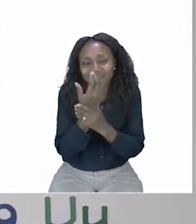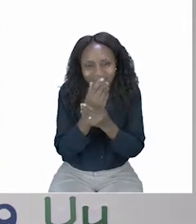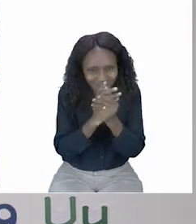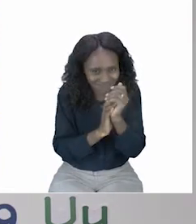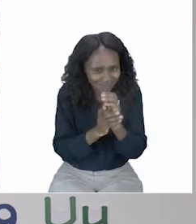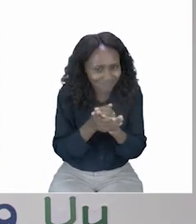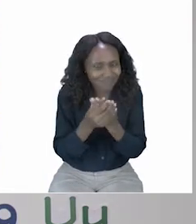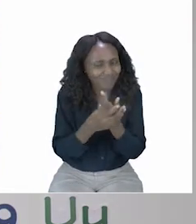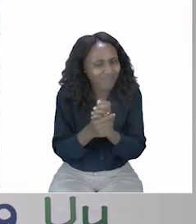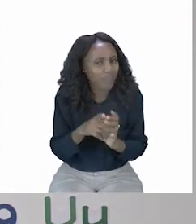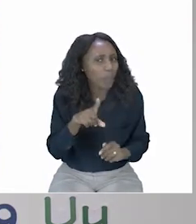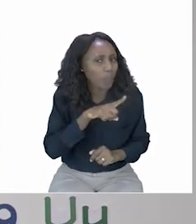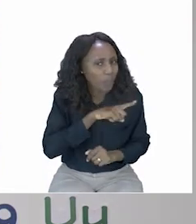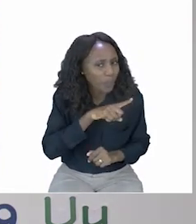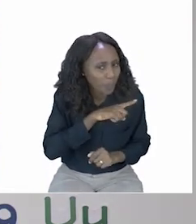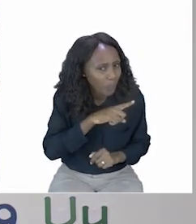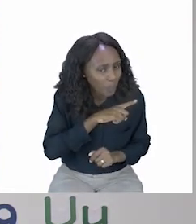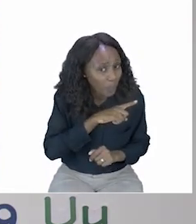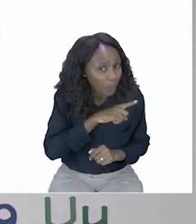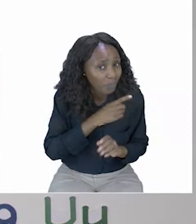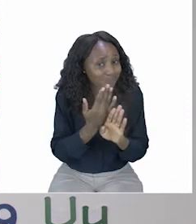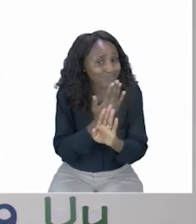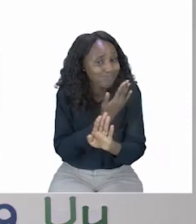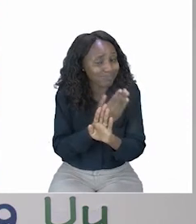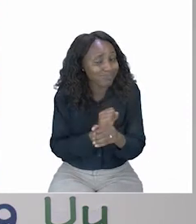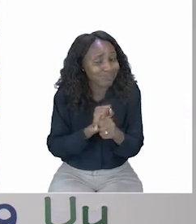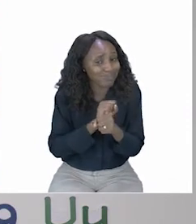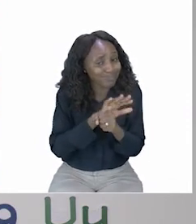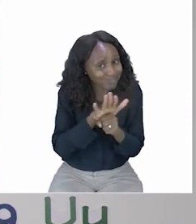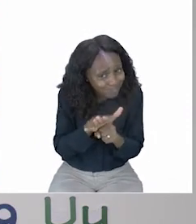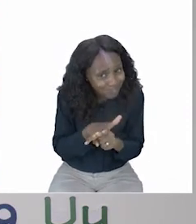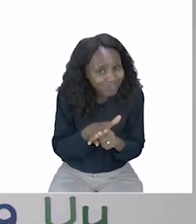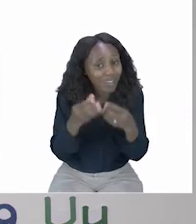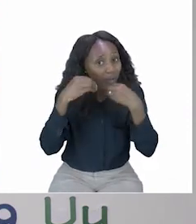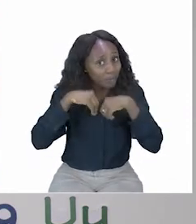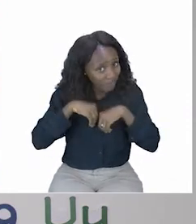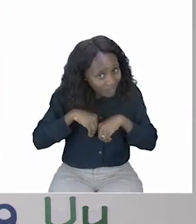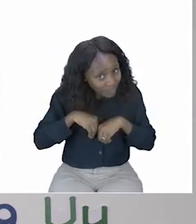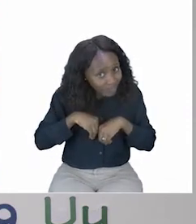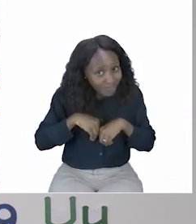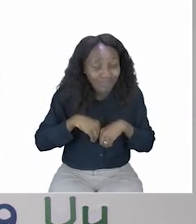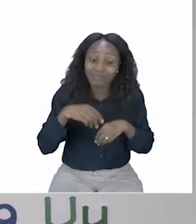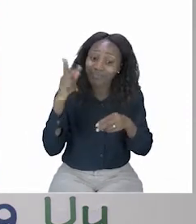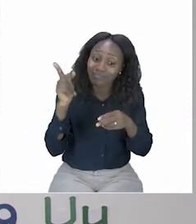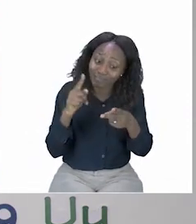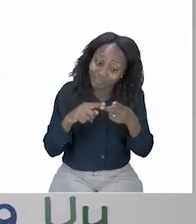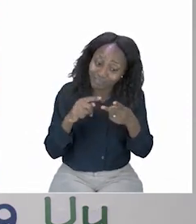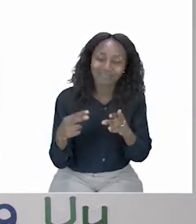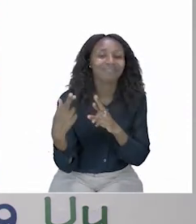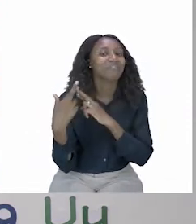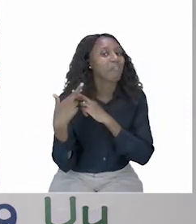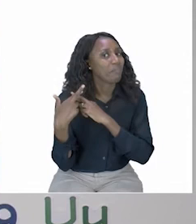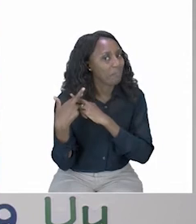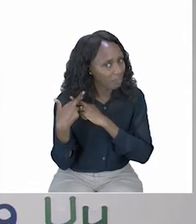we sanitize. Remember, when we are sanitizing, we are being responsible and